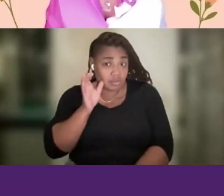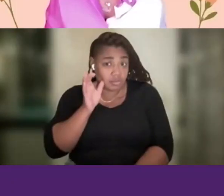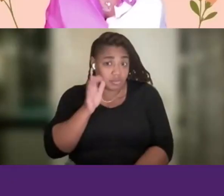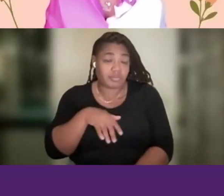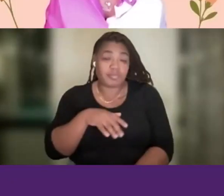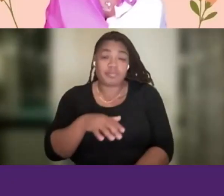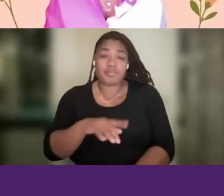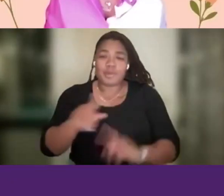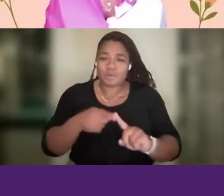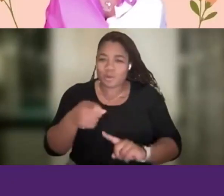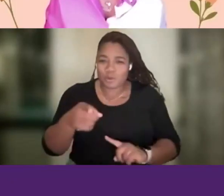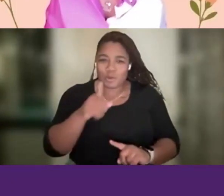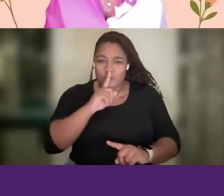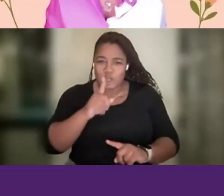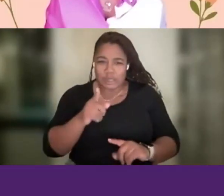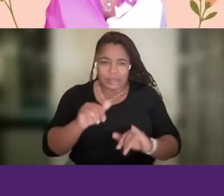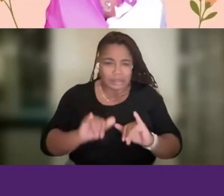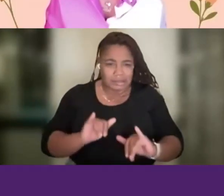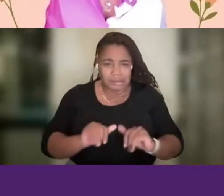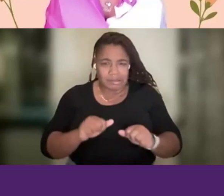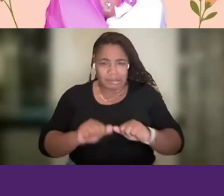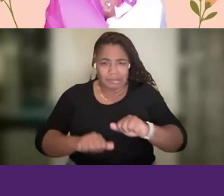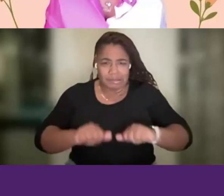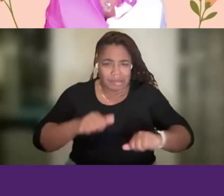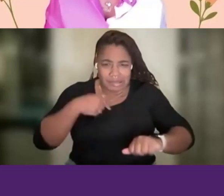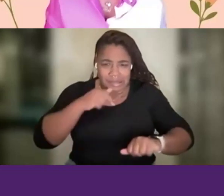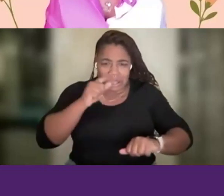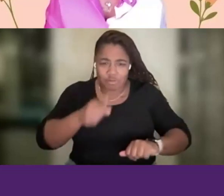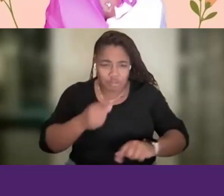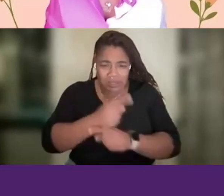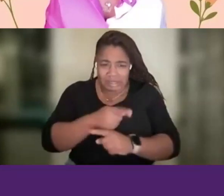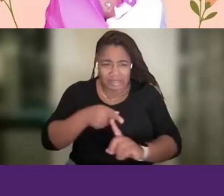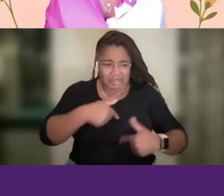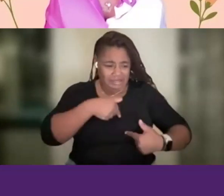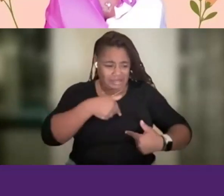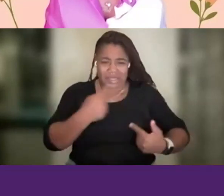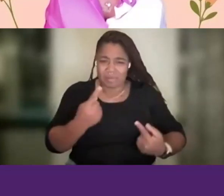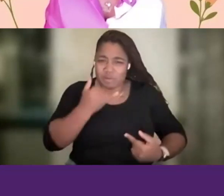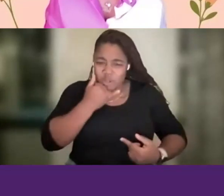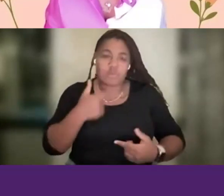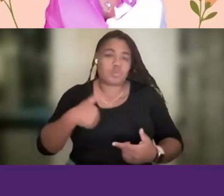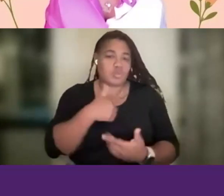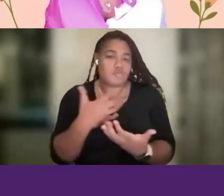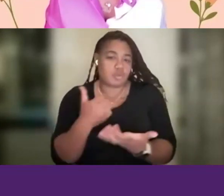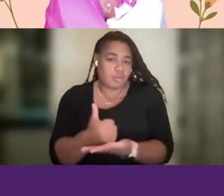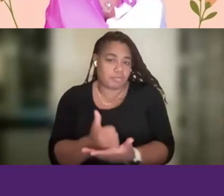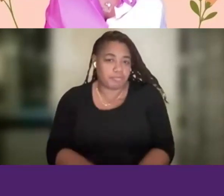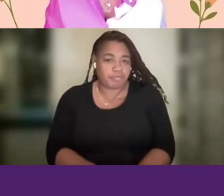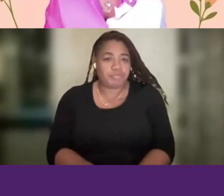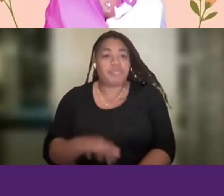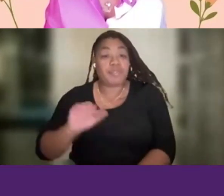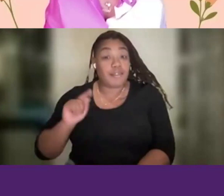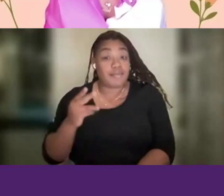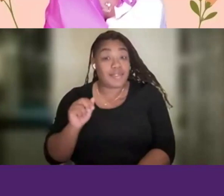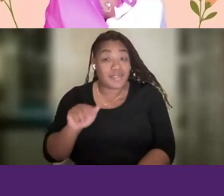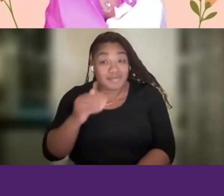when you are sure, when you say, no, this is not right for me, I need something, you know, we want to help you. Thank you, Dr. Hazard. Thank you to